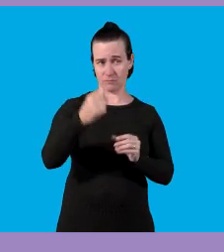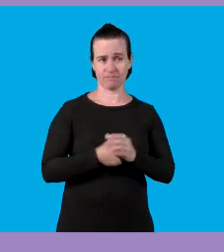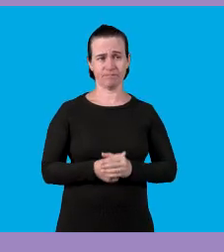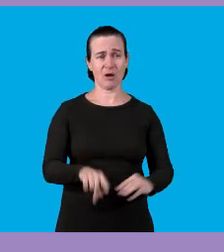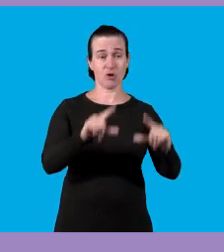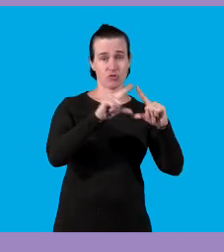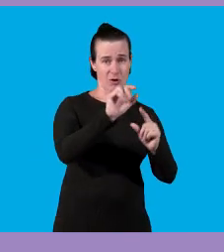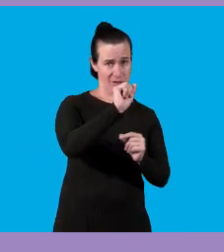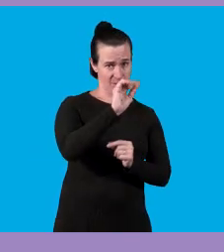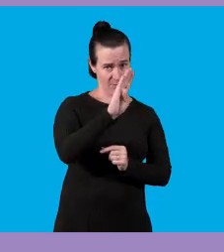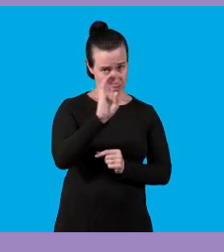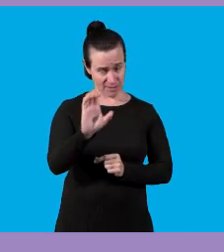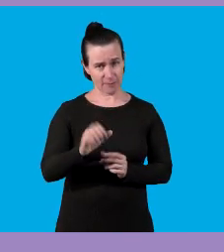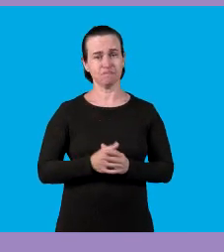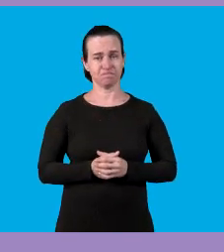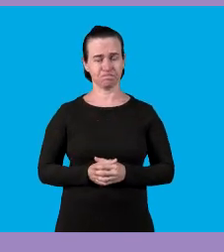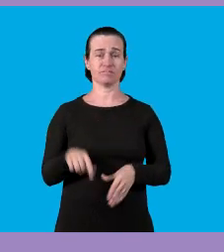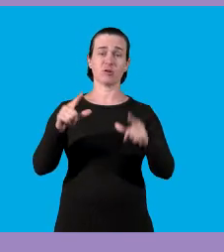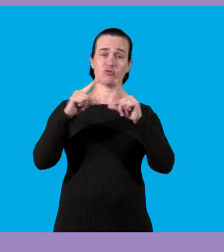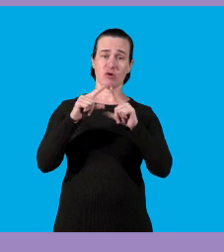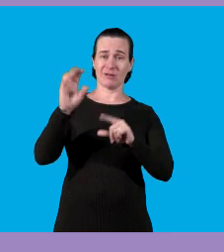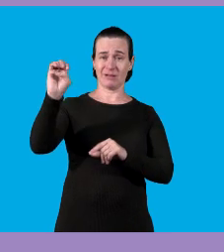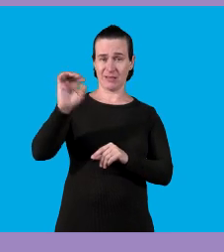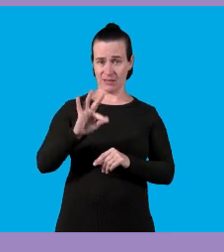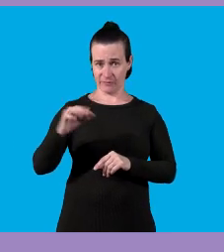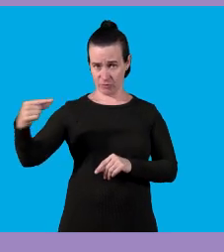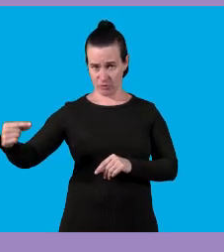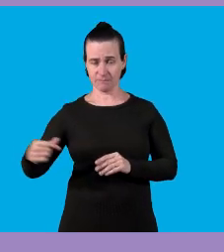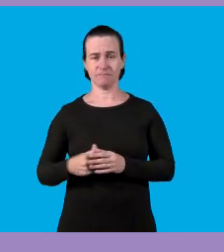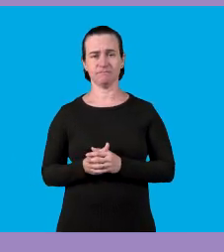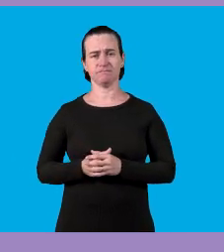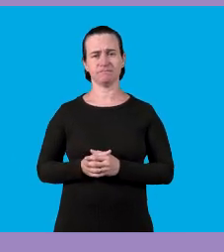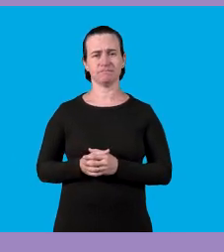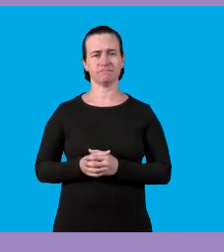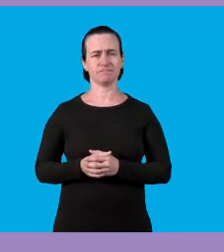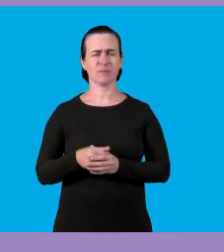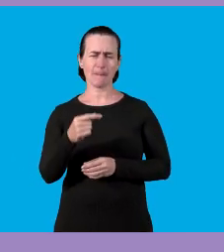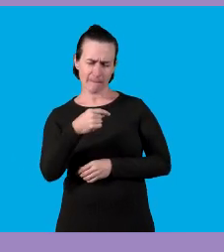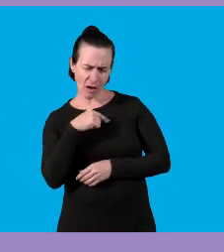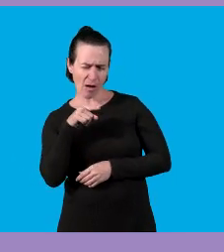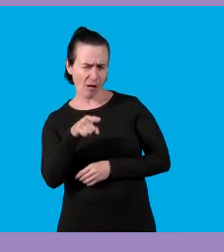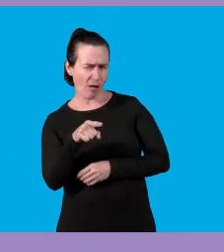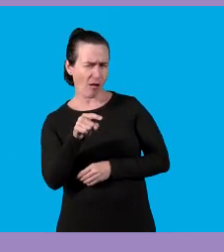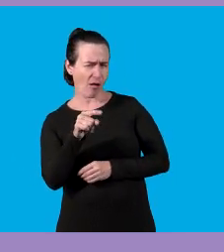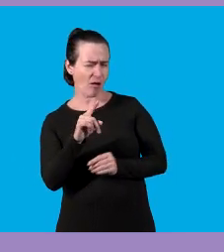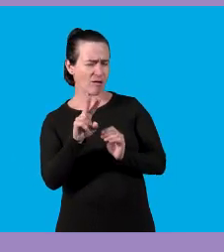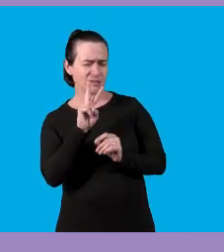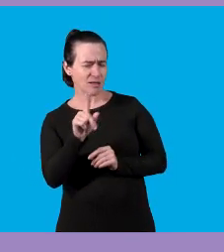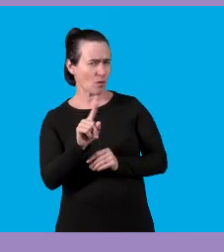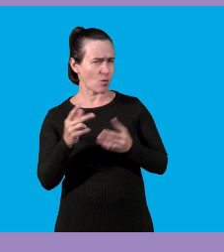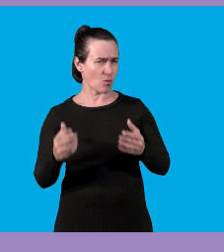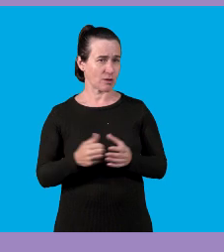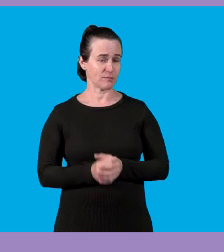and triangle EFG, what have I noticed is that